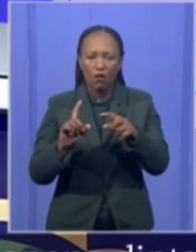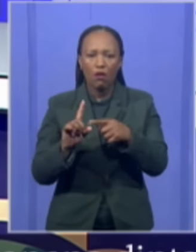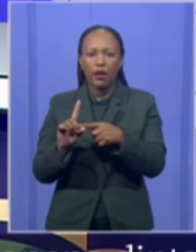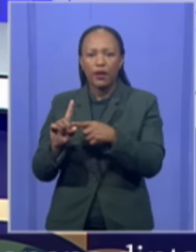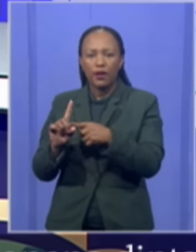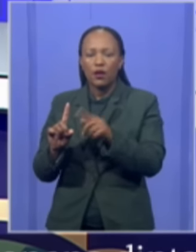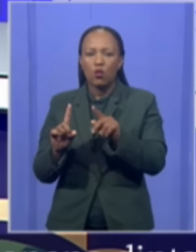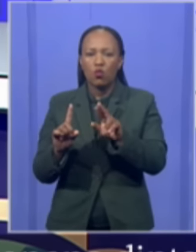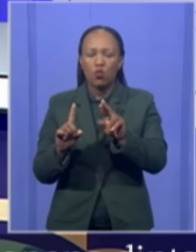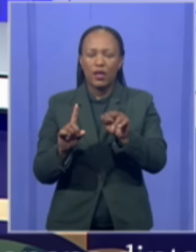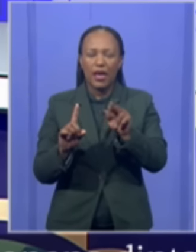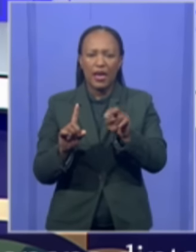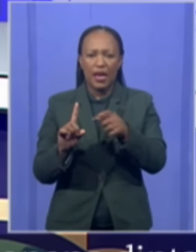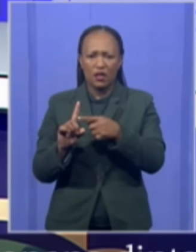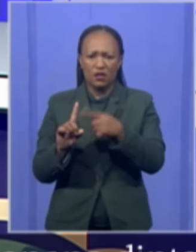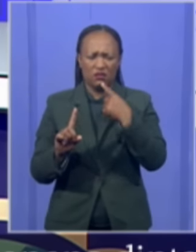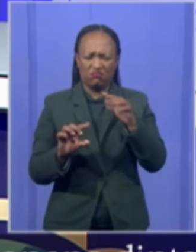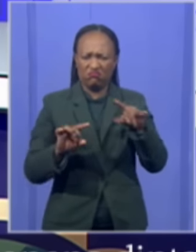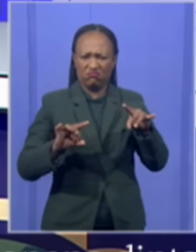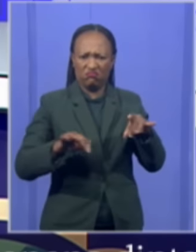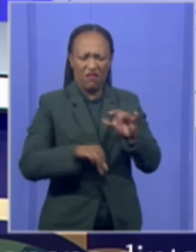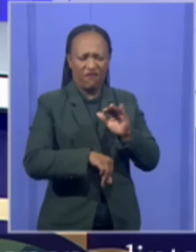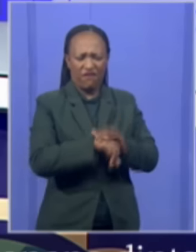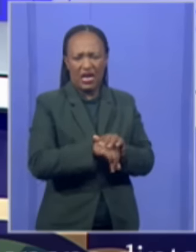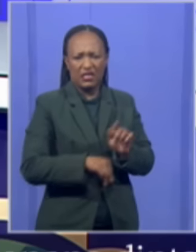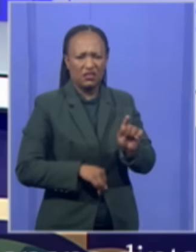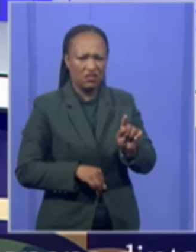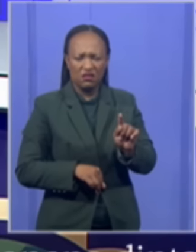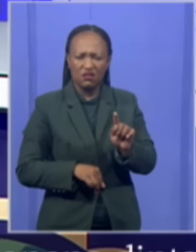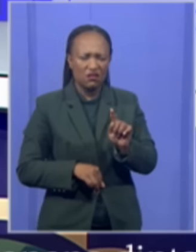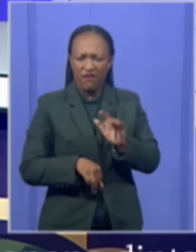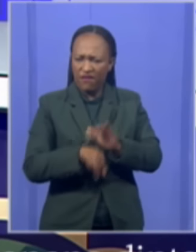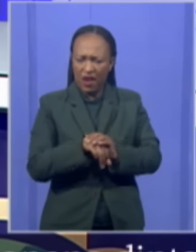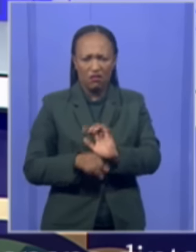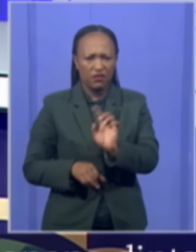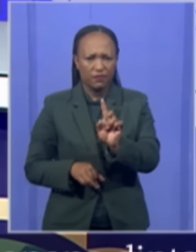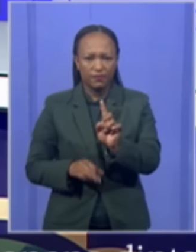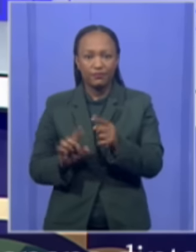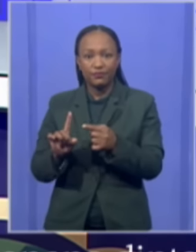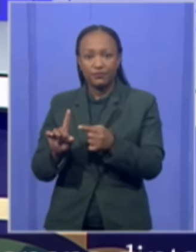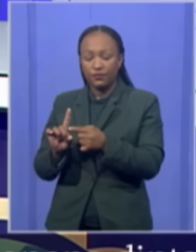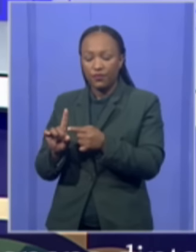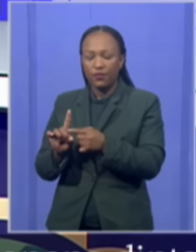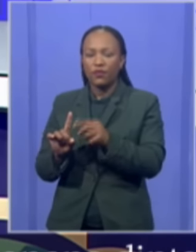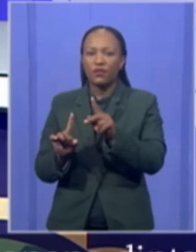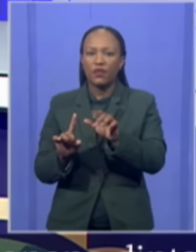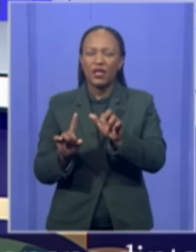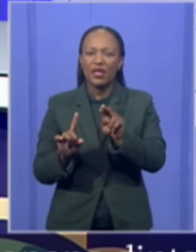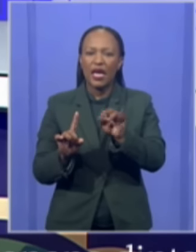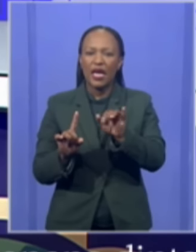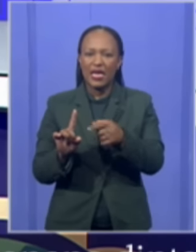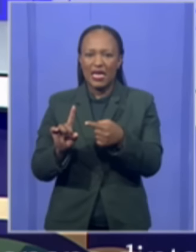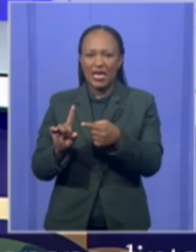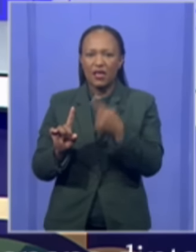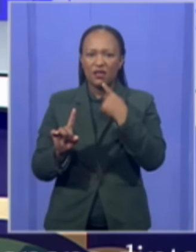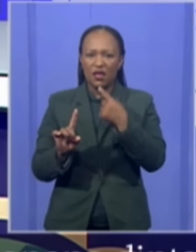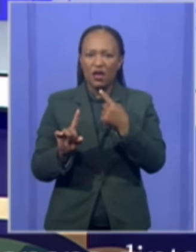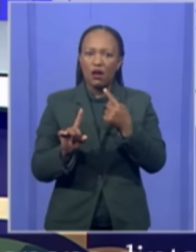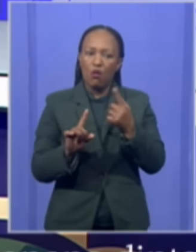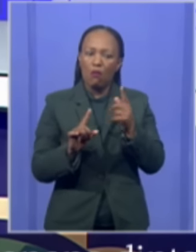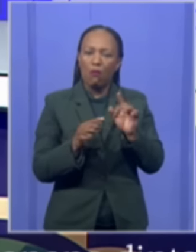ya gore o na le setswalle le Molefe gomme a re ga se bagwera. Pejana Kenny Kunene o tlhalošitše go ba ga gagwe ngwakong wa Molefe.